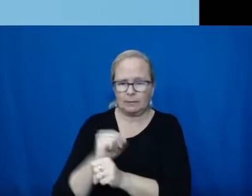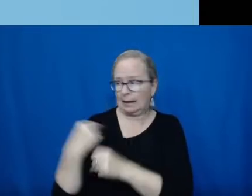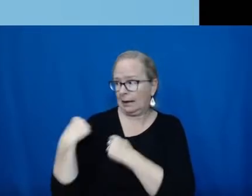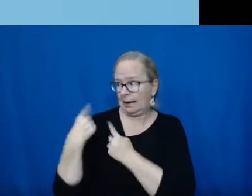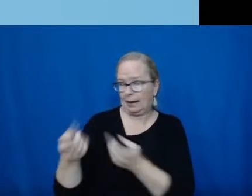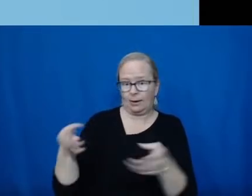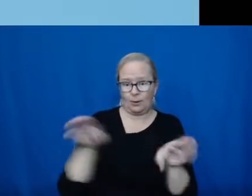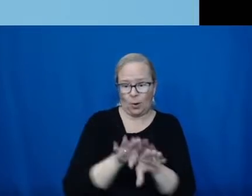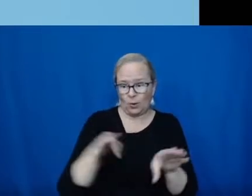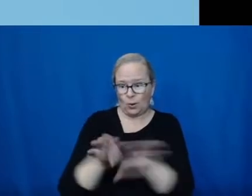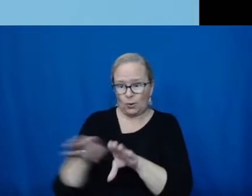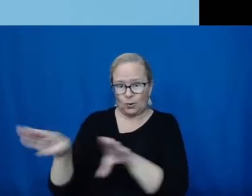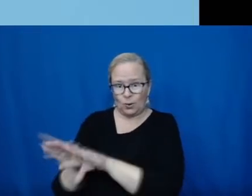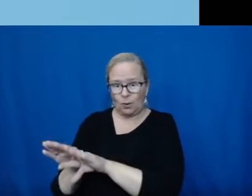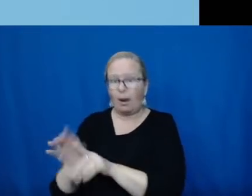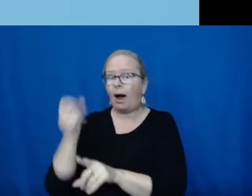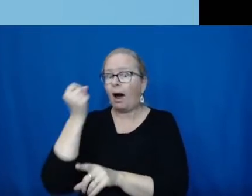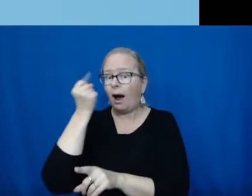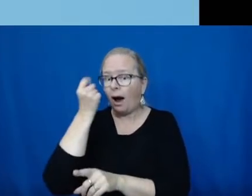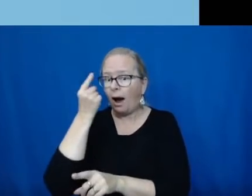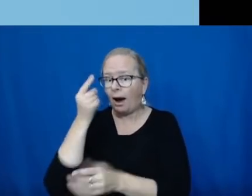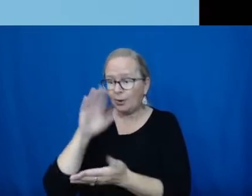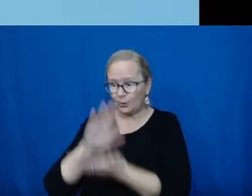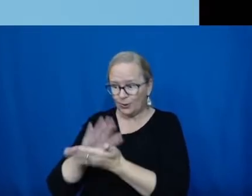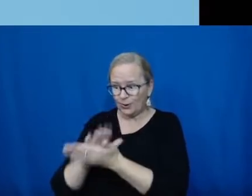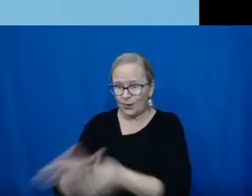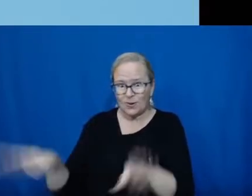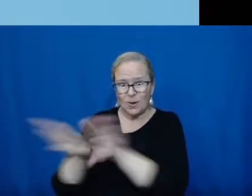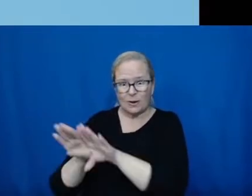schools. So next slide.